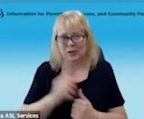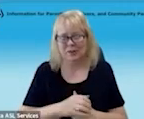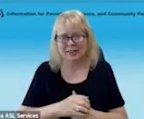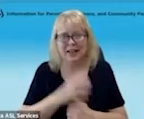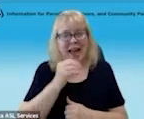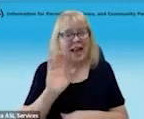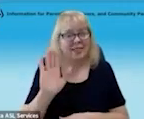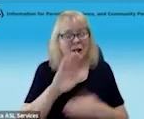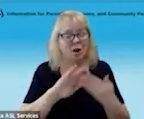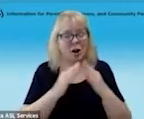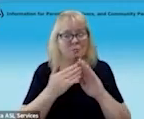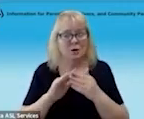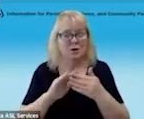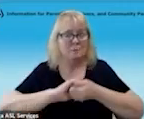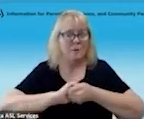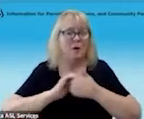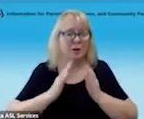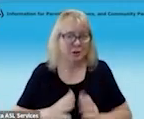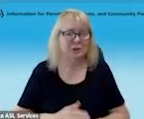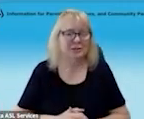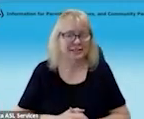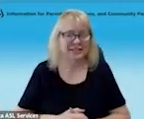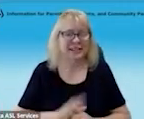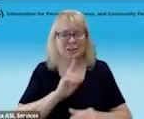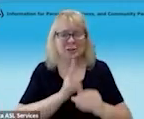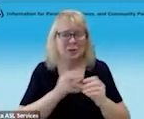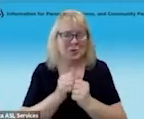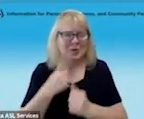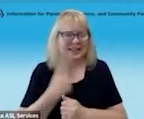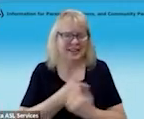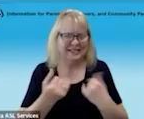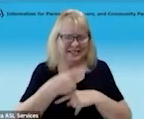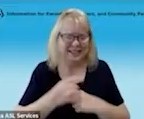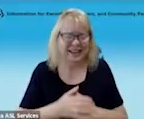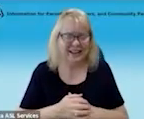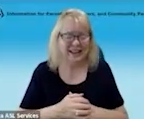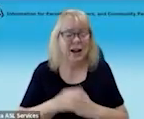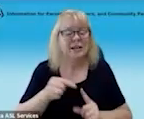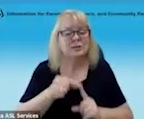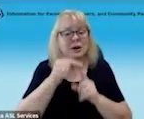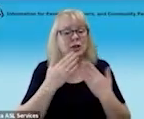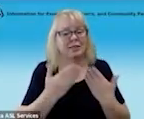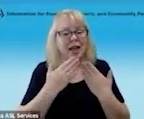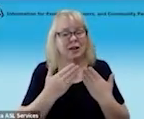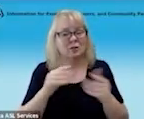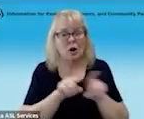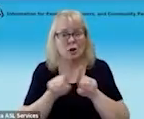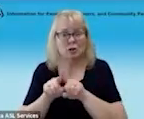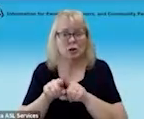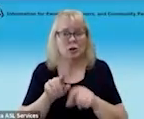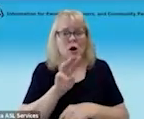Special thanks go to the webinar planning team. And I want to acknowledge Desiree